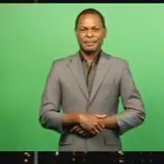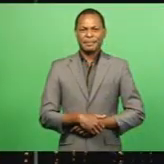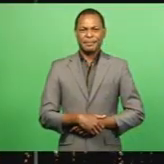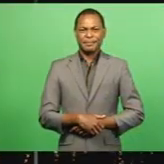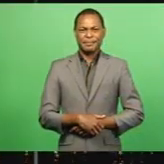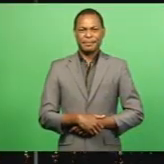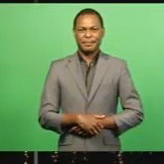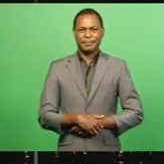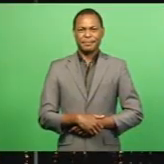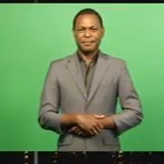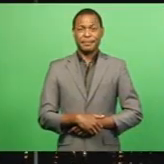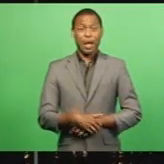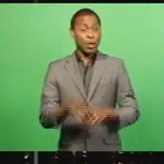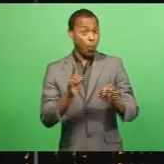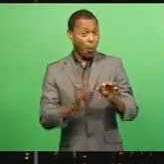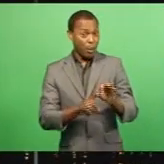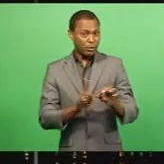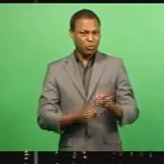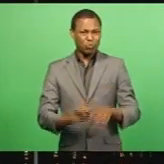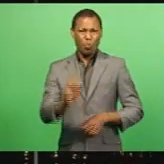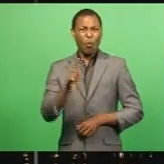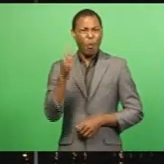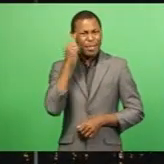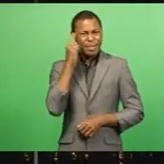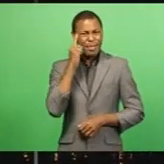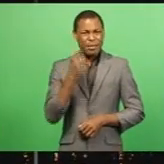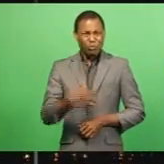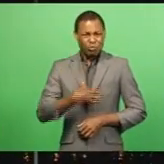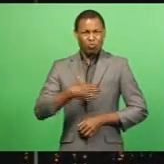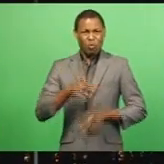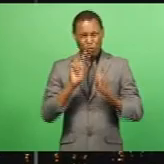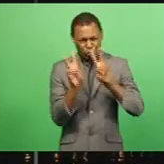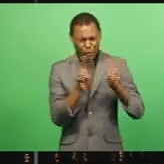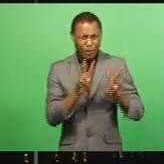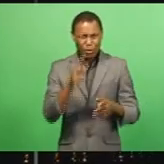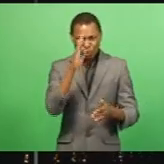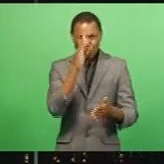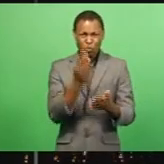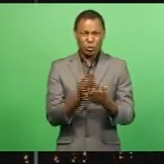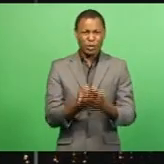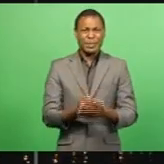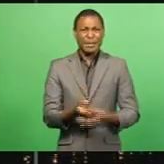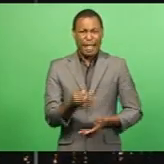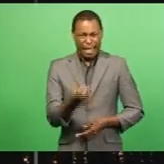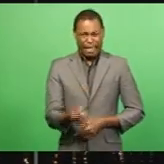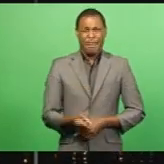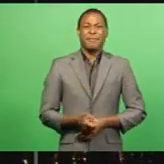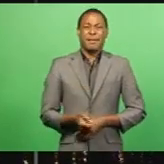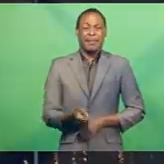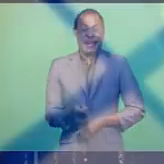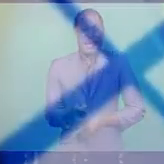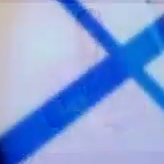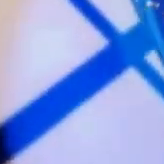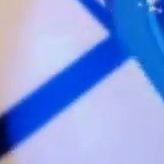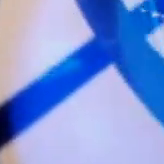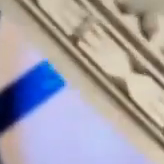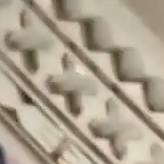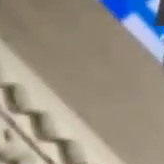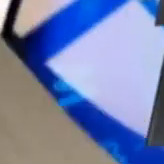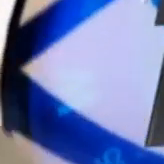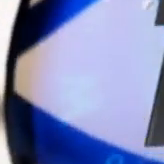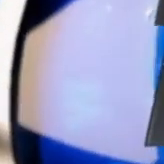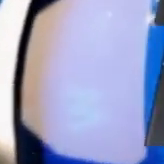And in Fijian Pulse tonight, we ask, do you think there's a need for more supervision of students during and after sporting events?